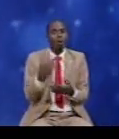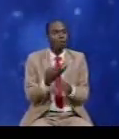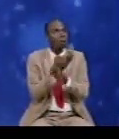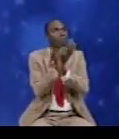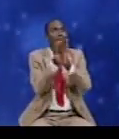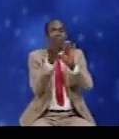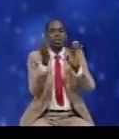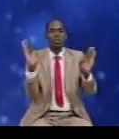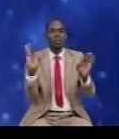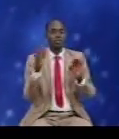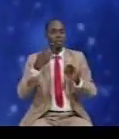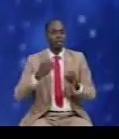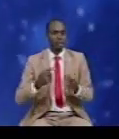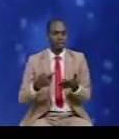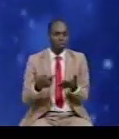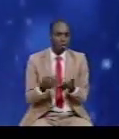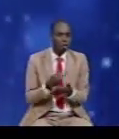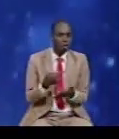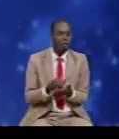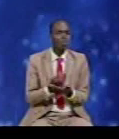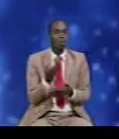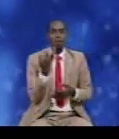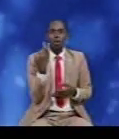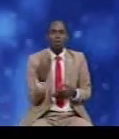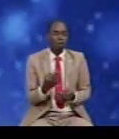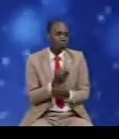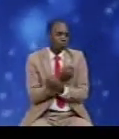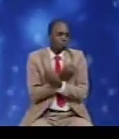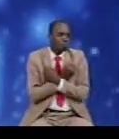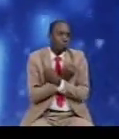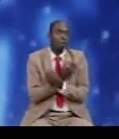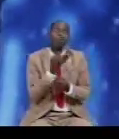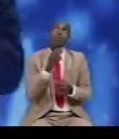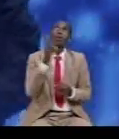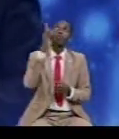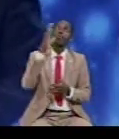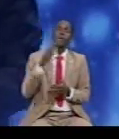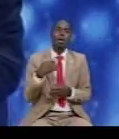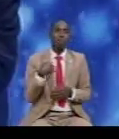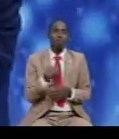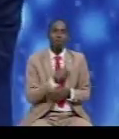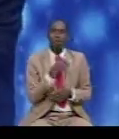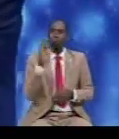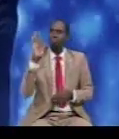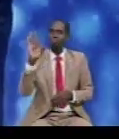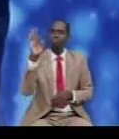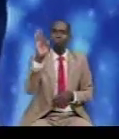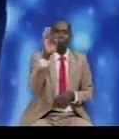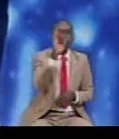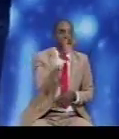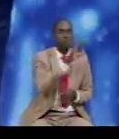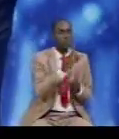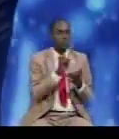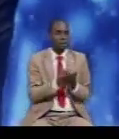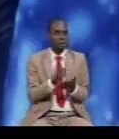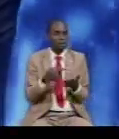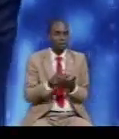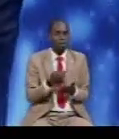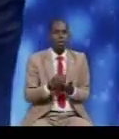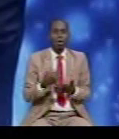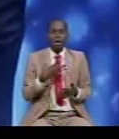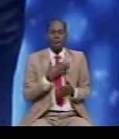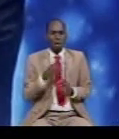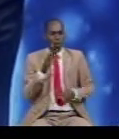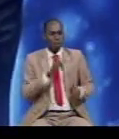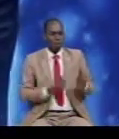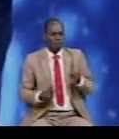emancipation. It is the gospel of the love of God. And we preach that gospel, and people link up with that grace,